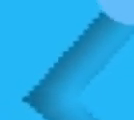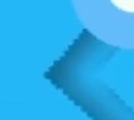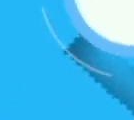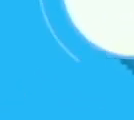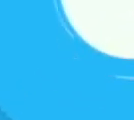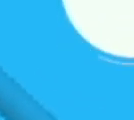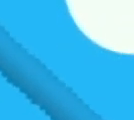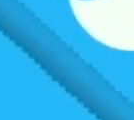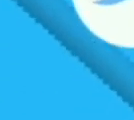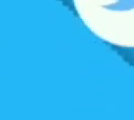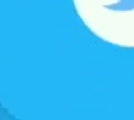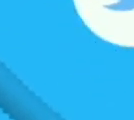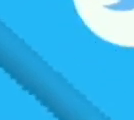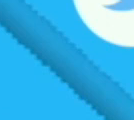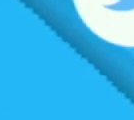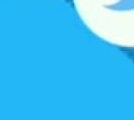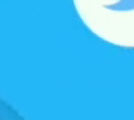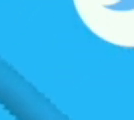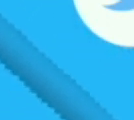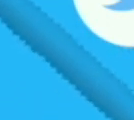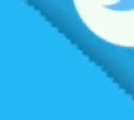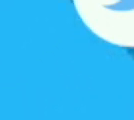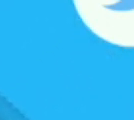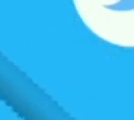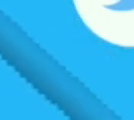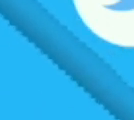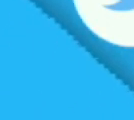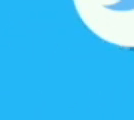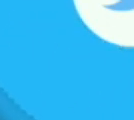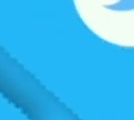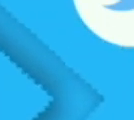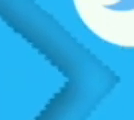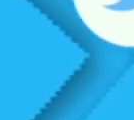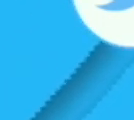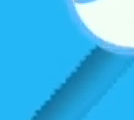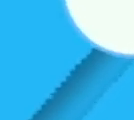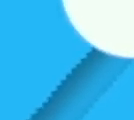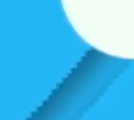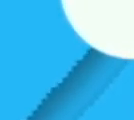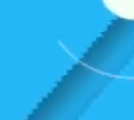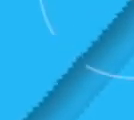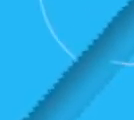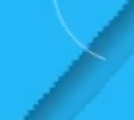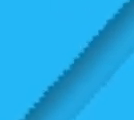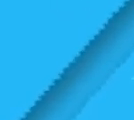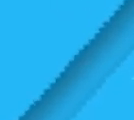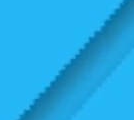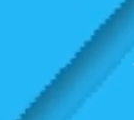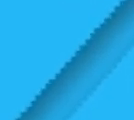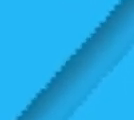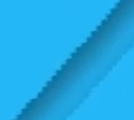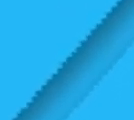Facebook, Instagram, and Twitter for breaking news, live event coverage, web exclusives, and much more.